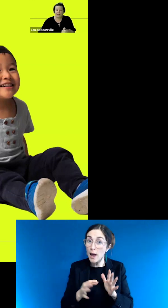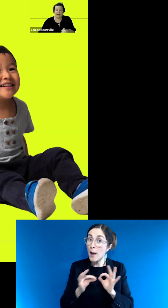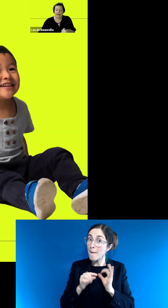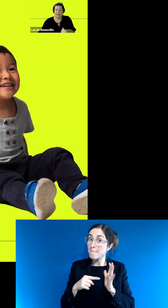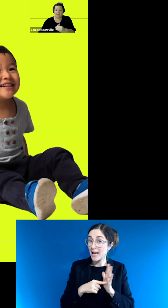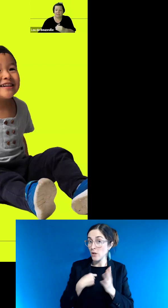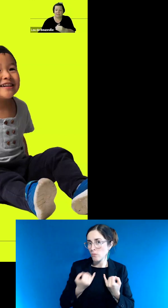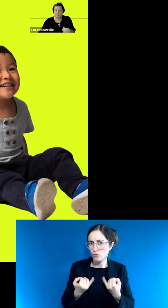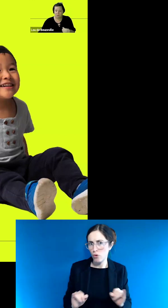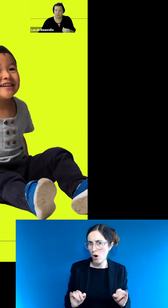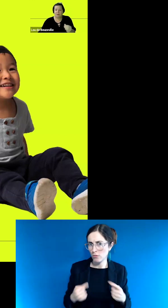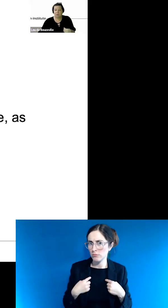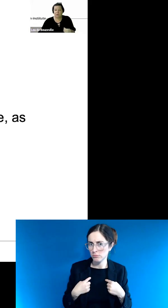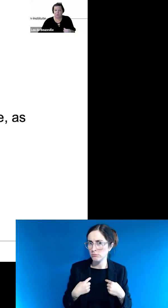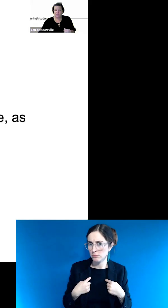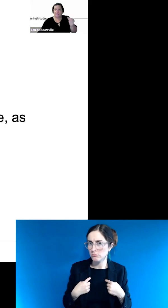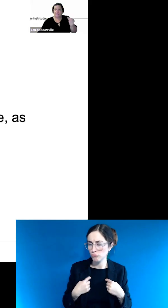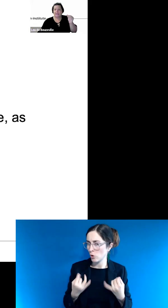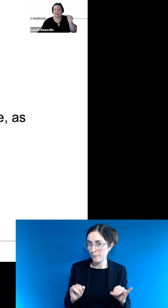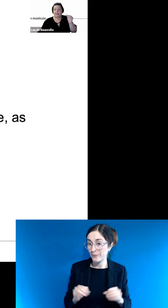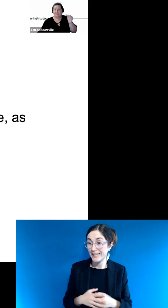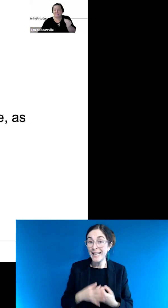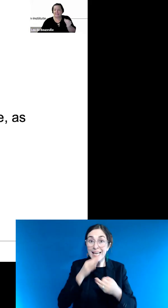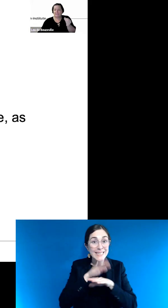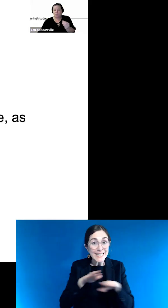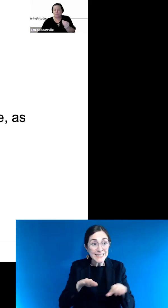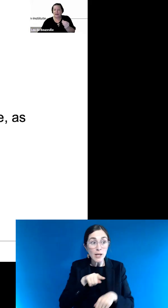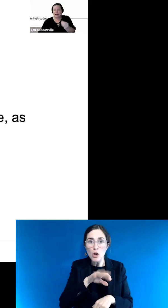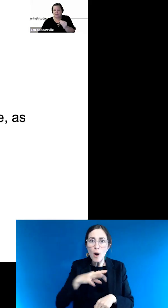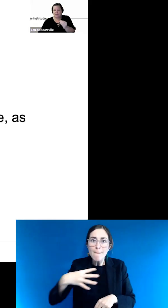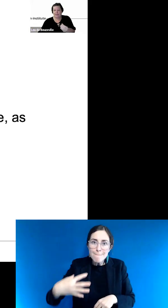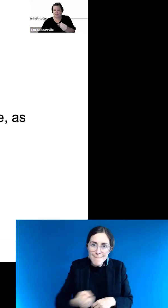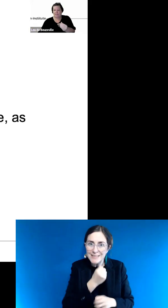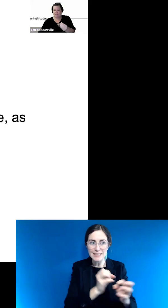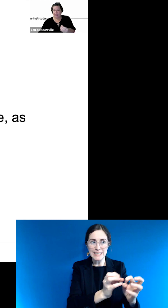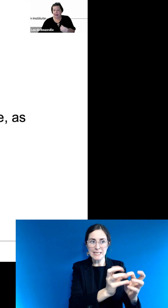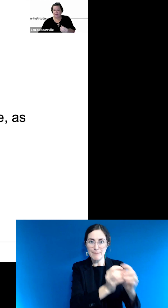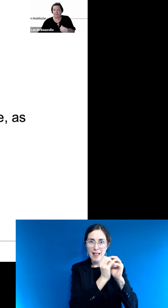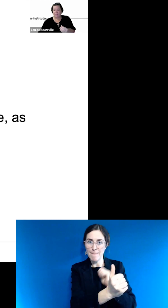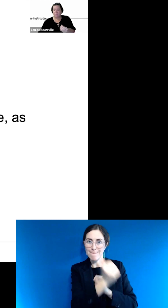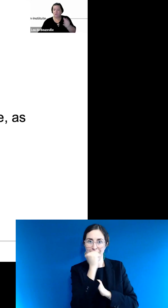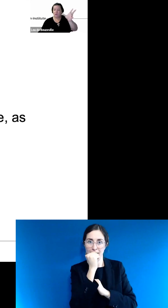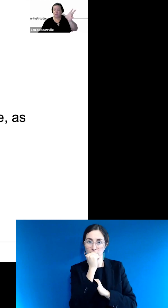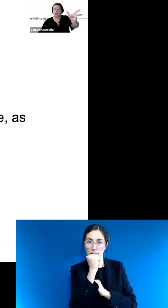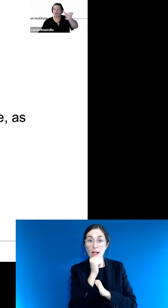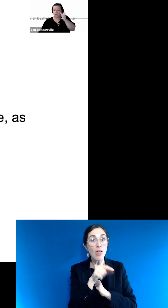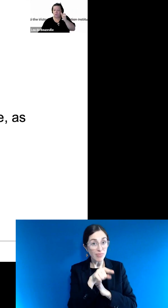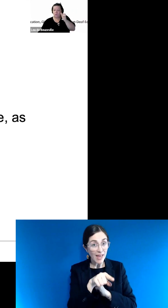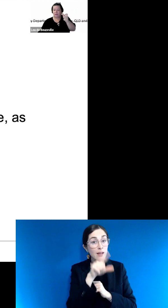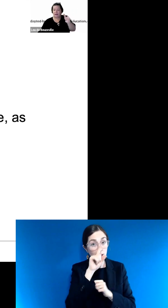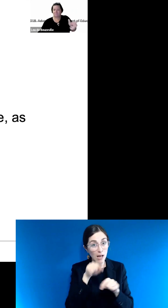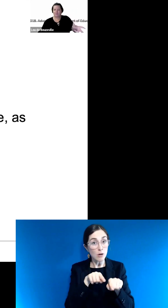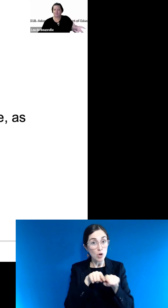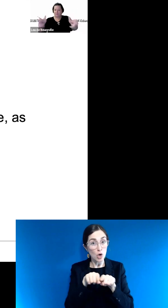fact, I was completely wrong, because kids don't have to fingerspell it back. They will learn